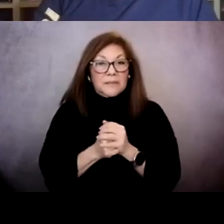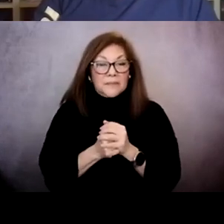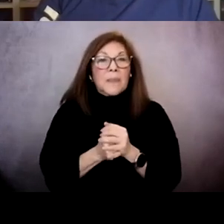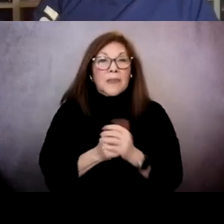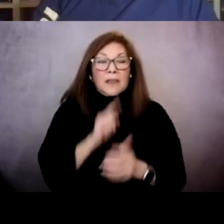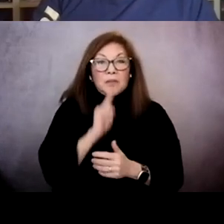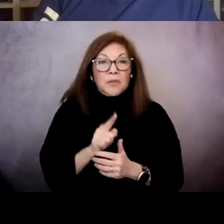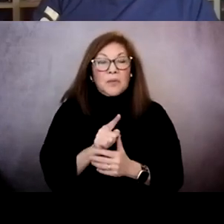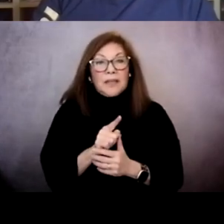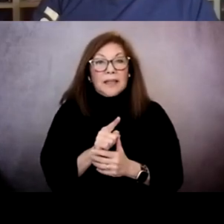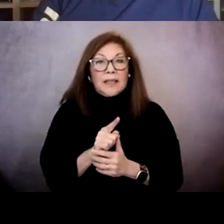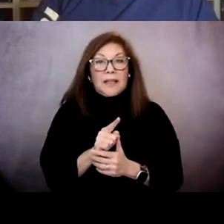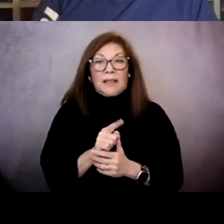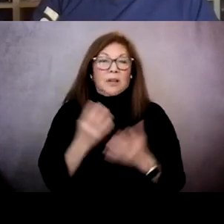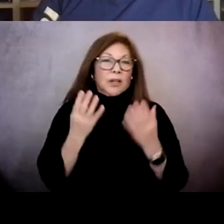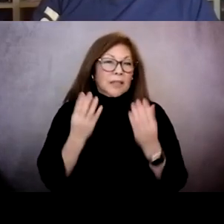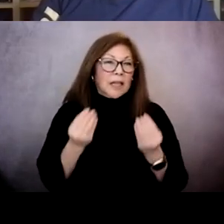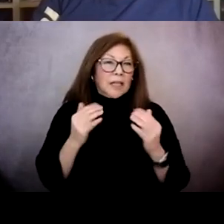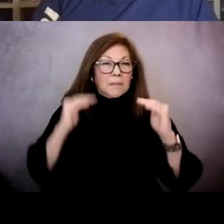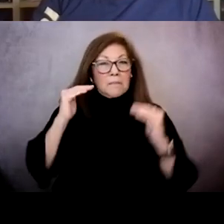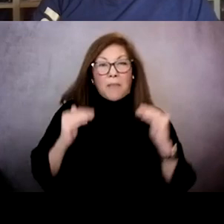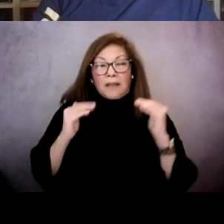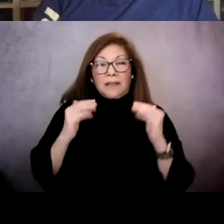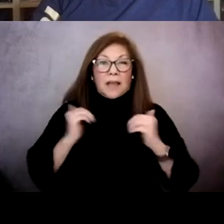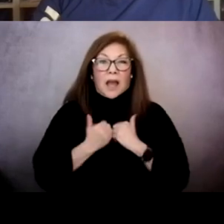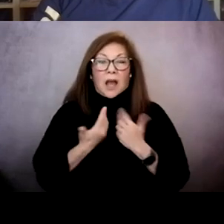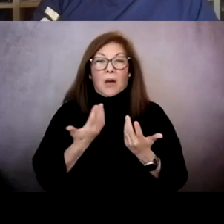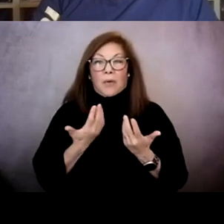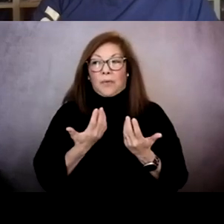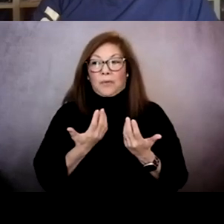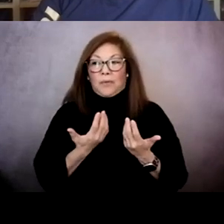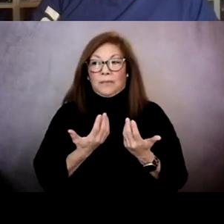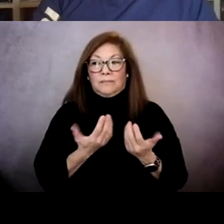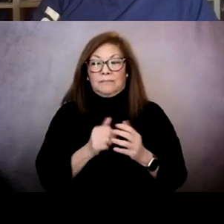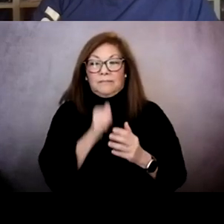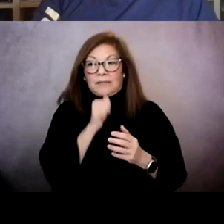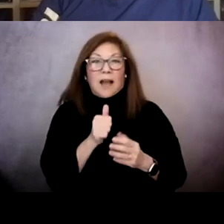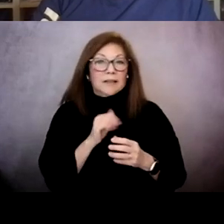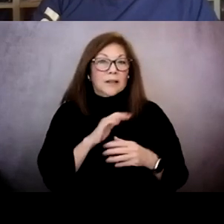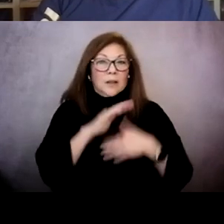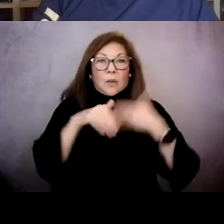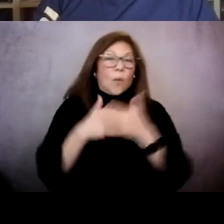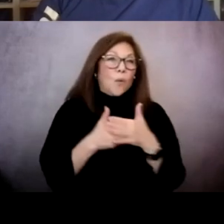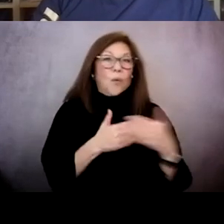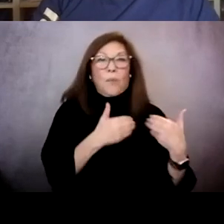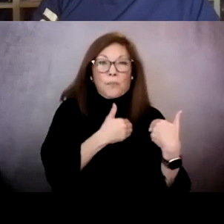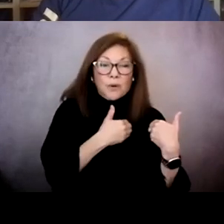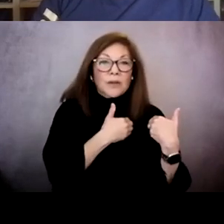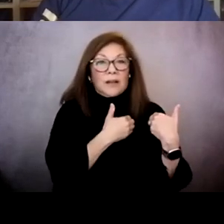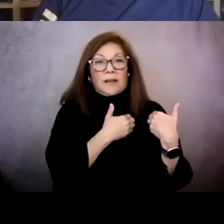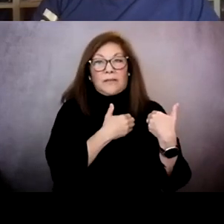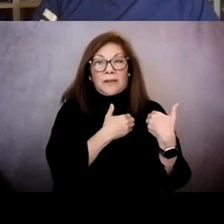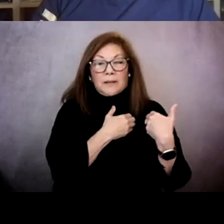delicate balance, I think, of wanting not the entire burden of pushing